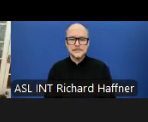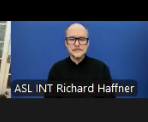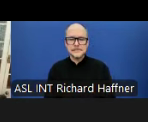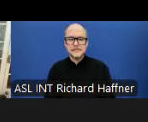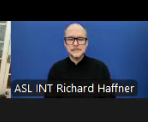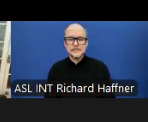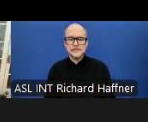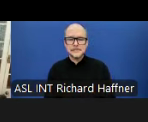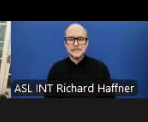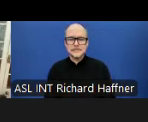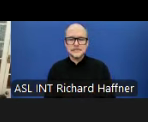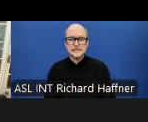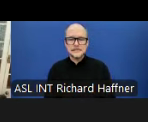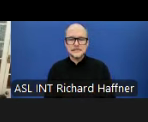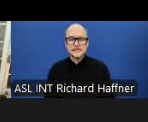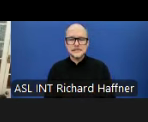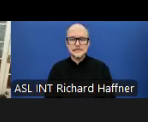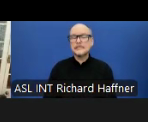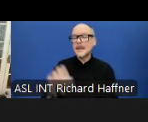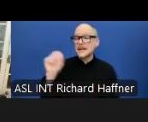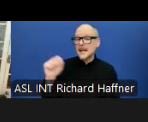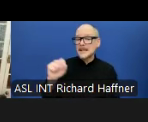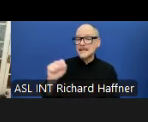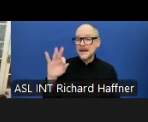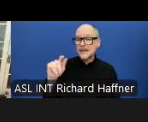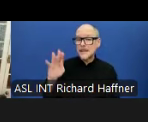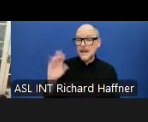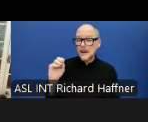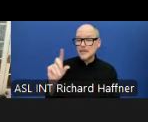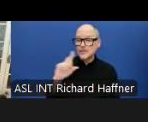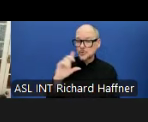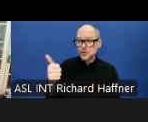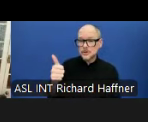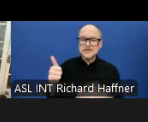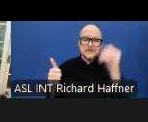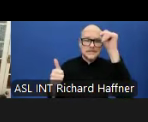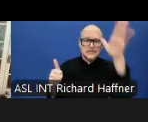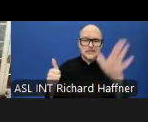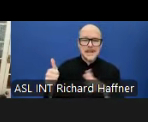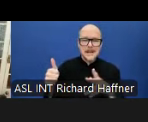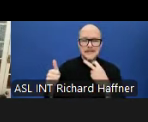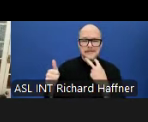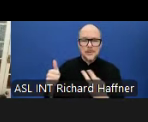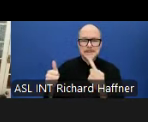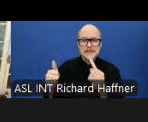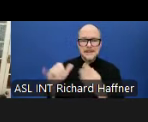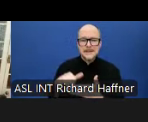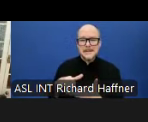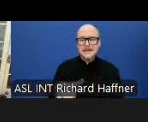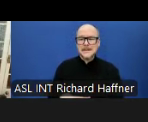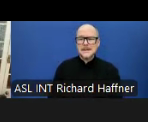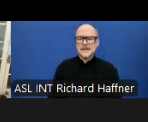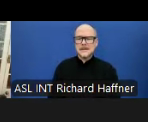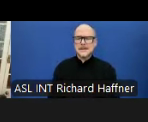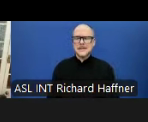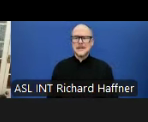Can you hear me? Yes, Valerio, you're good. Okay, good. Good morning, everyone. I want to echo